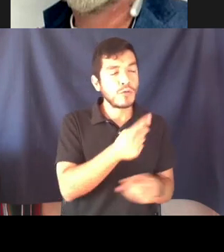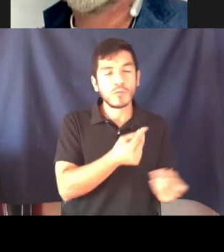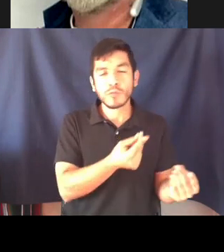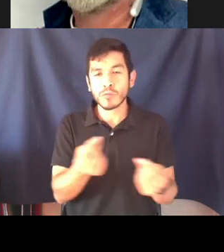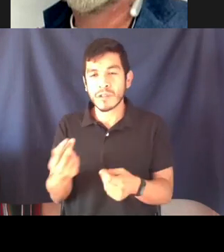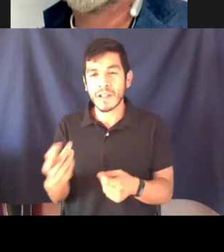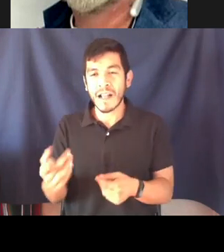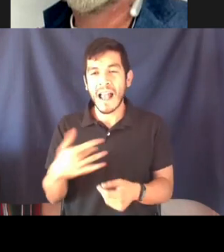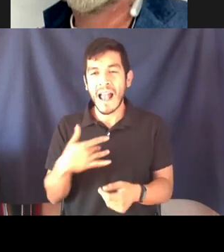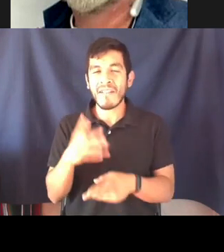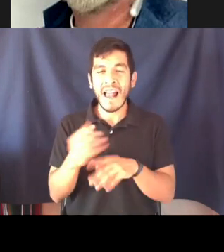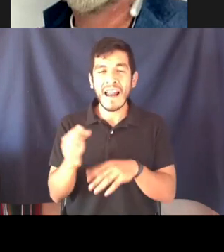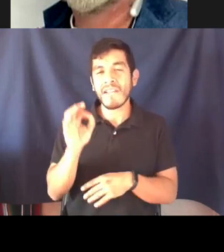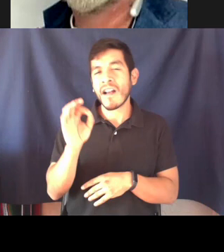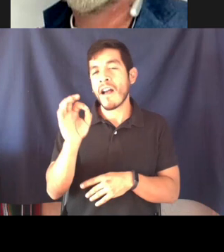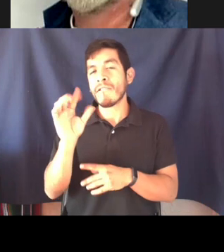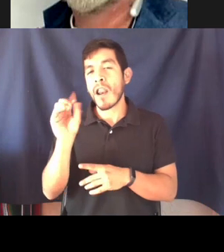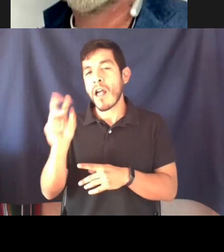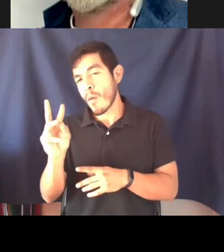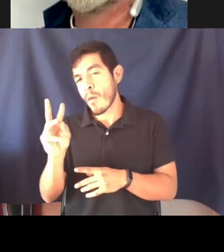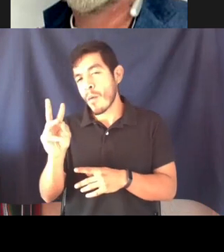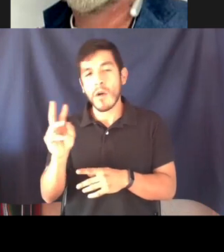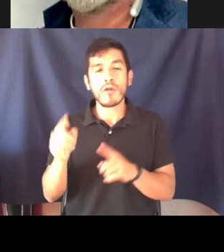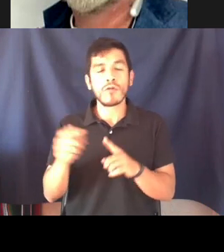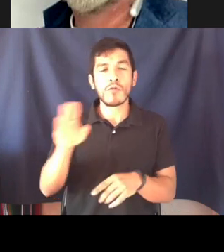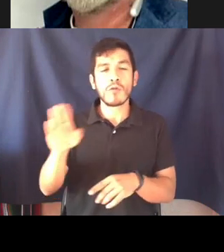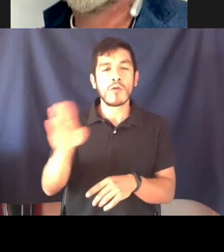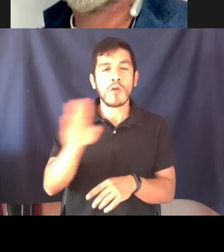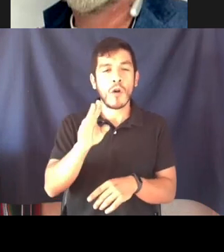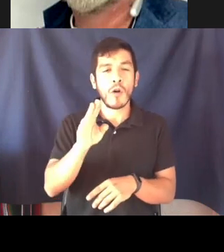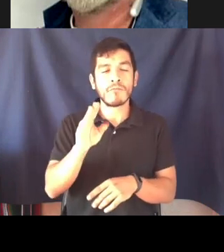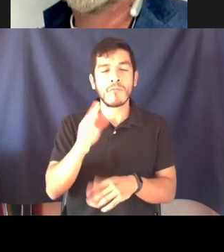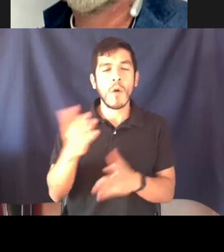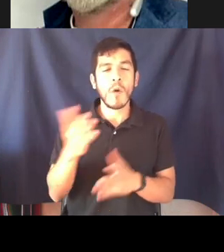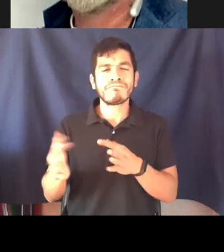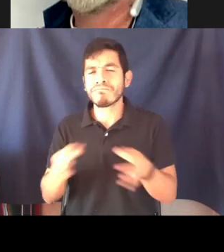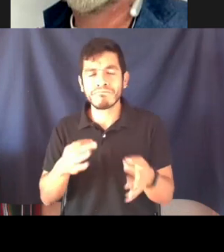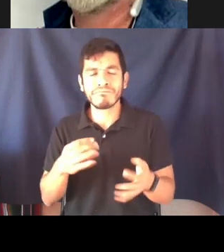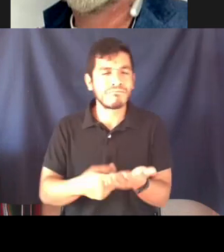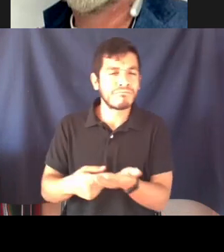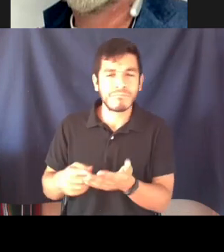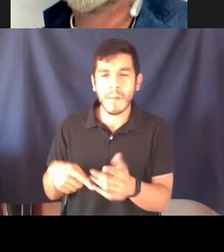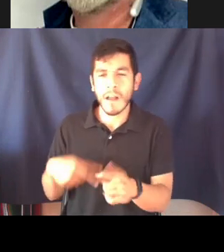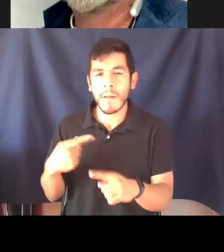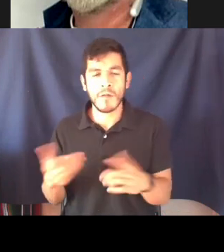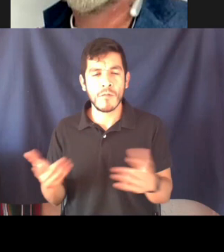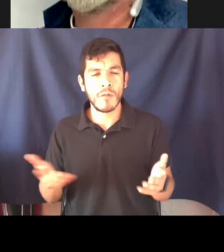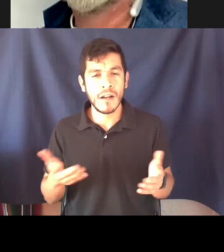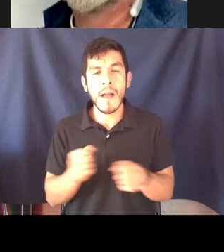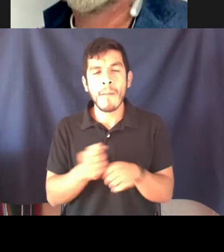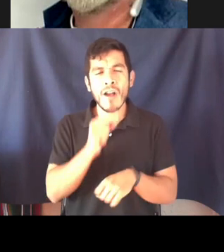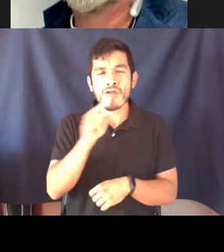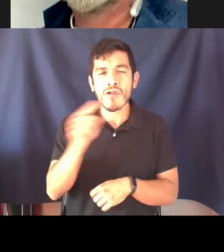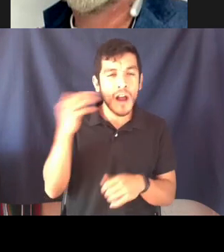the subject matter that you're talking with young people about, just making sure that they know how to have those conversations, that they have not only